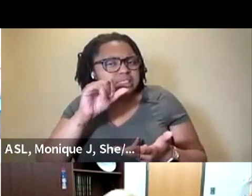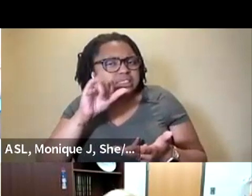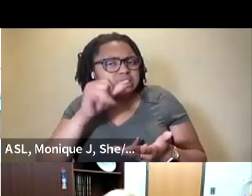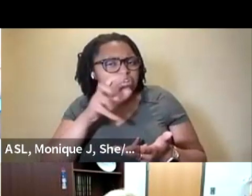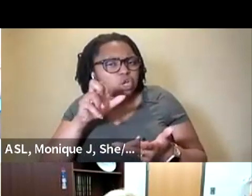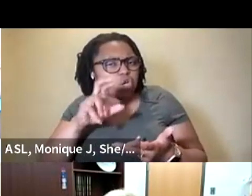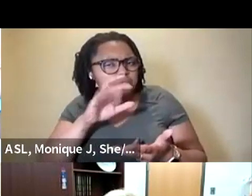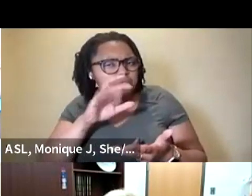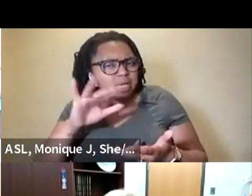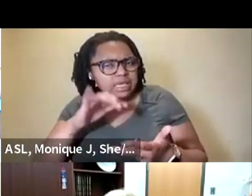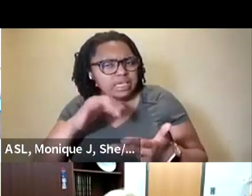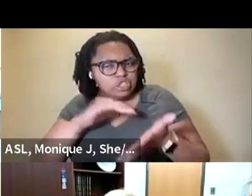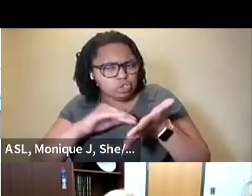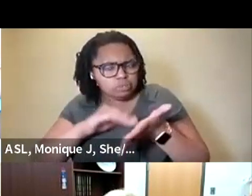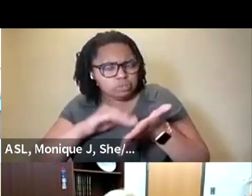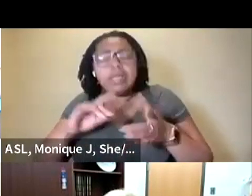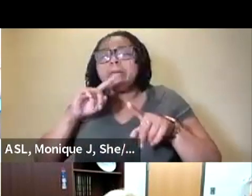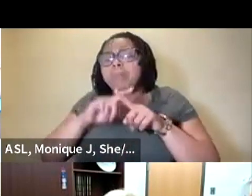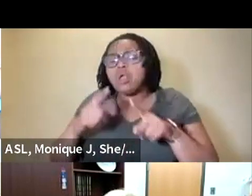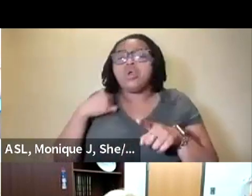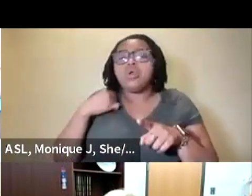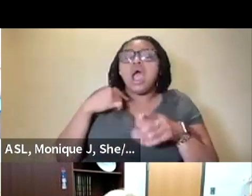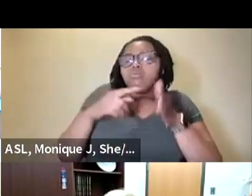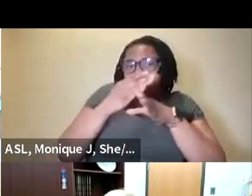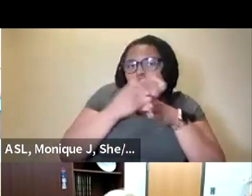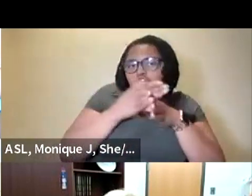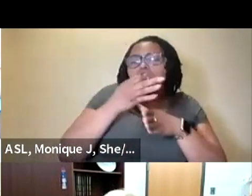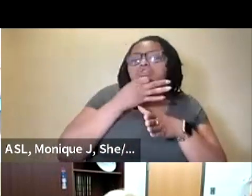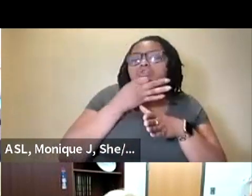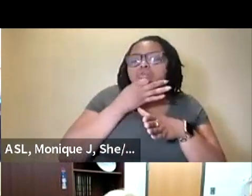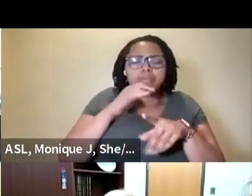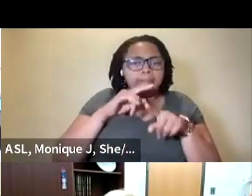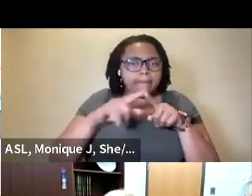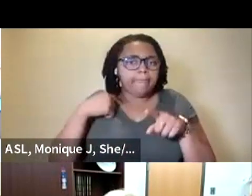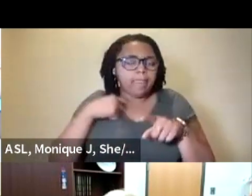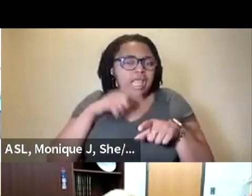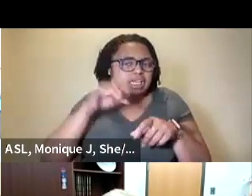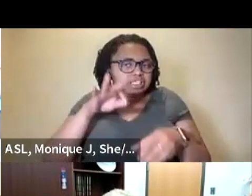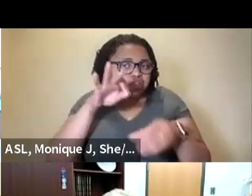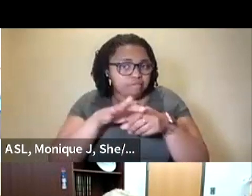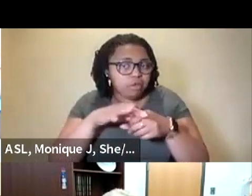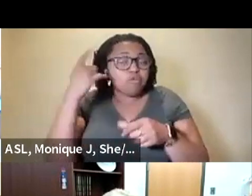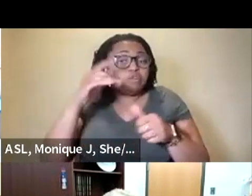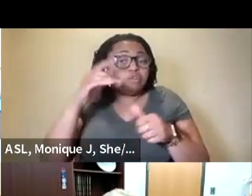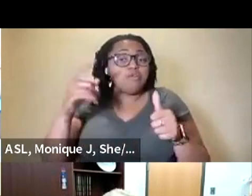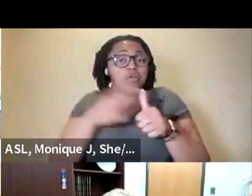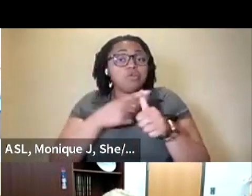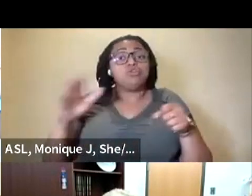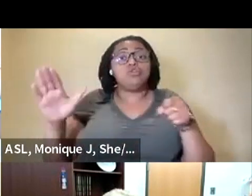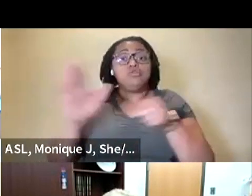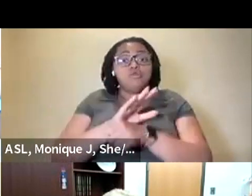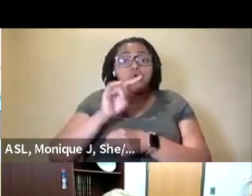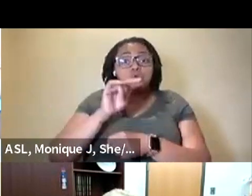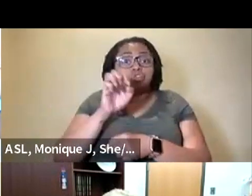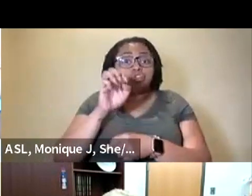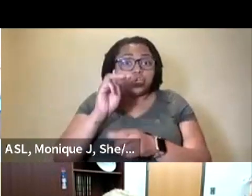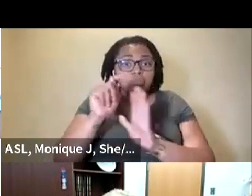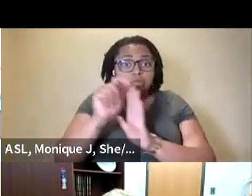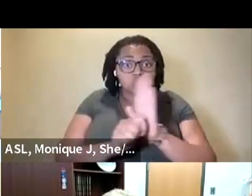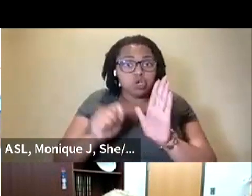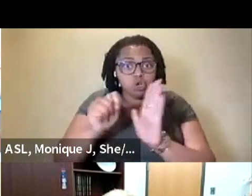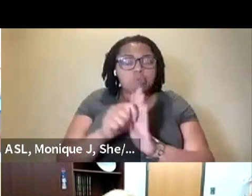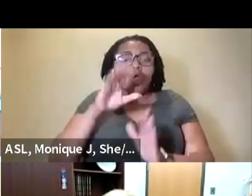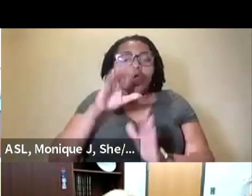also need to vote on first full terms for Codi members that are currently filling partial